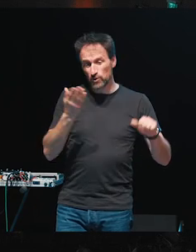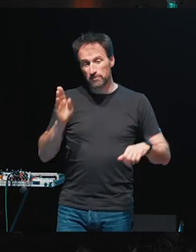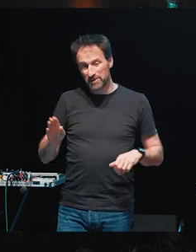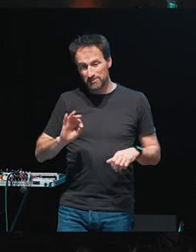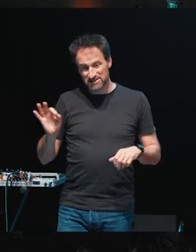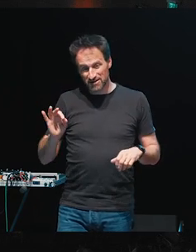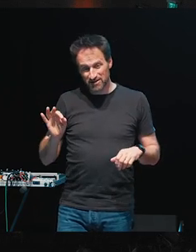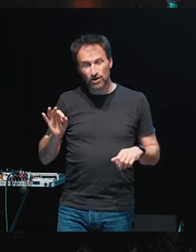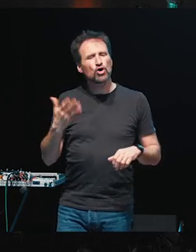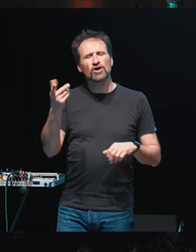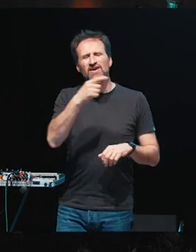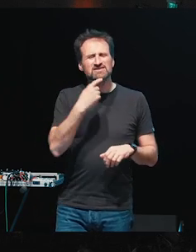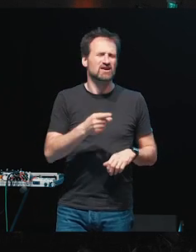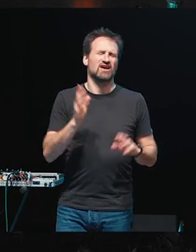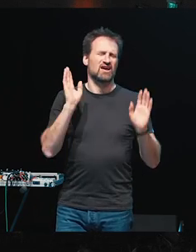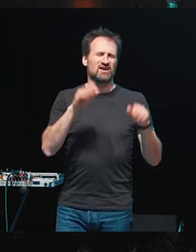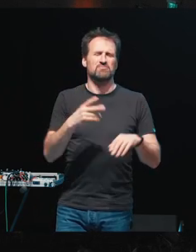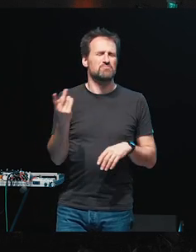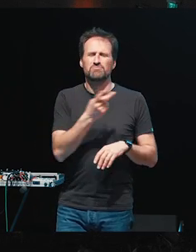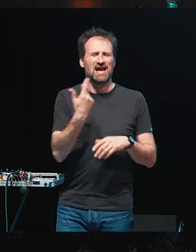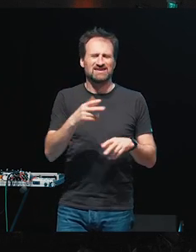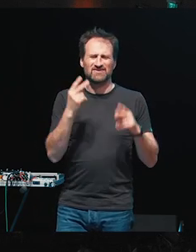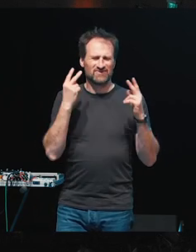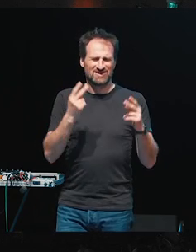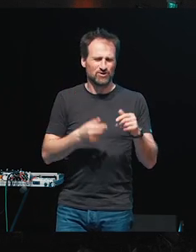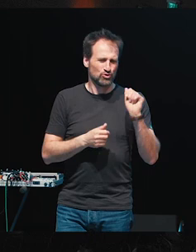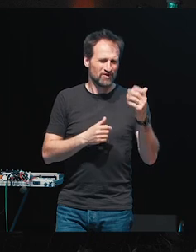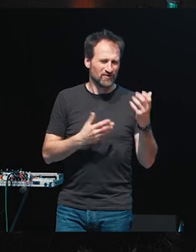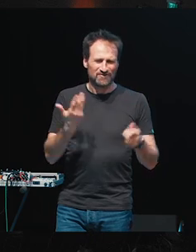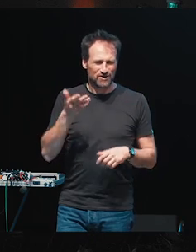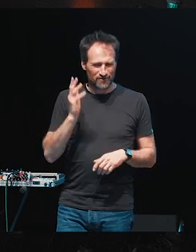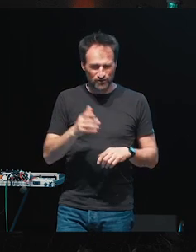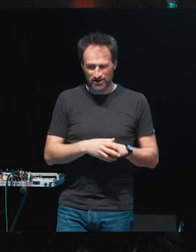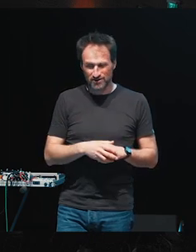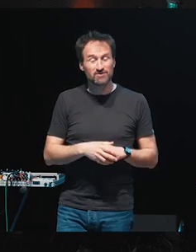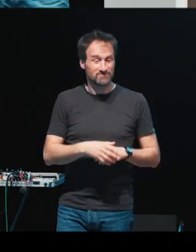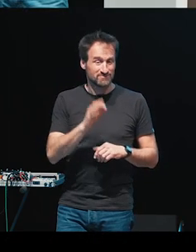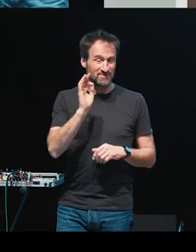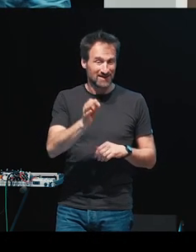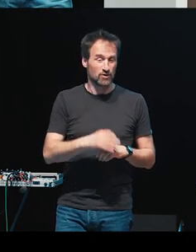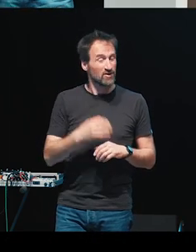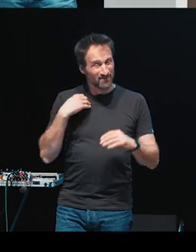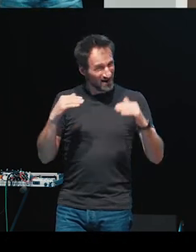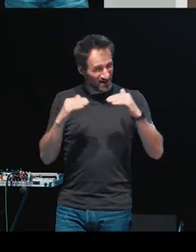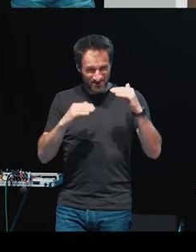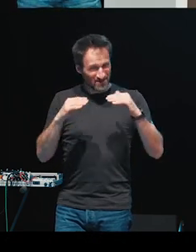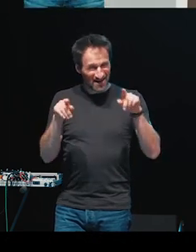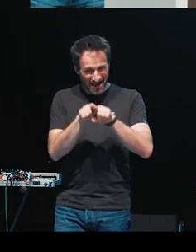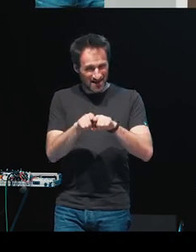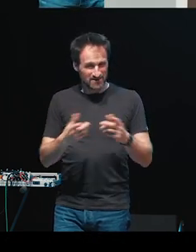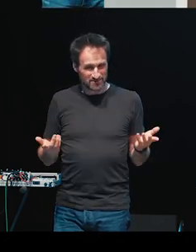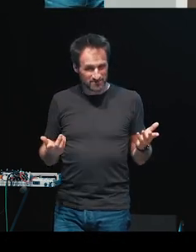OK. And how many think it didn't really matter? That's the rest of them. And that's perfect. It actually was neutral. And the worst part is,